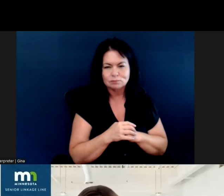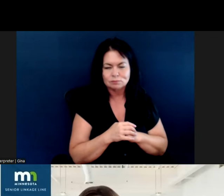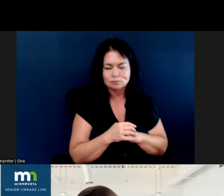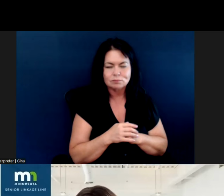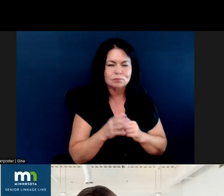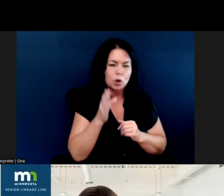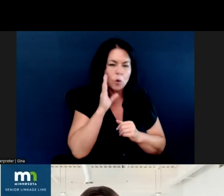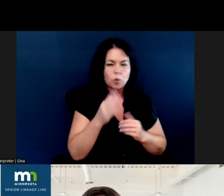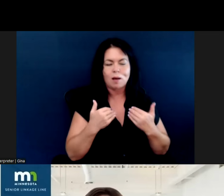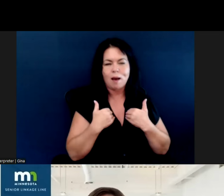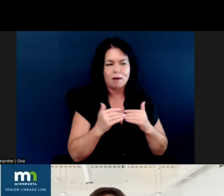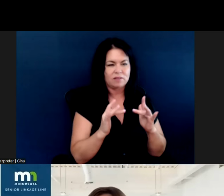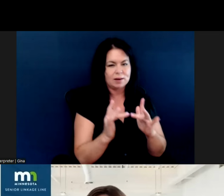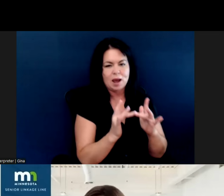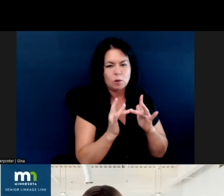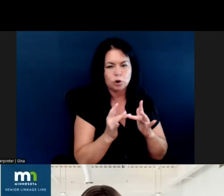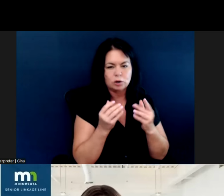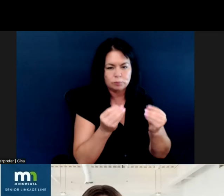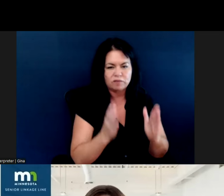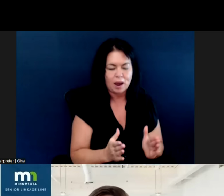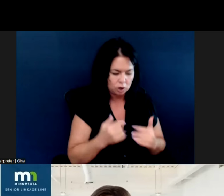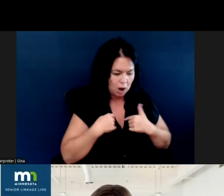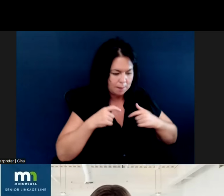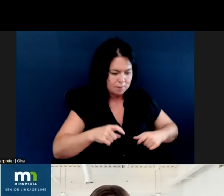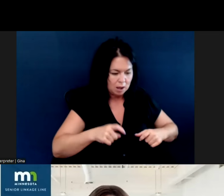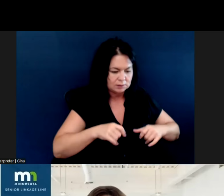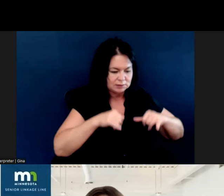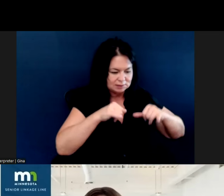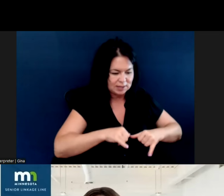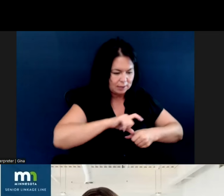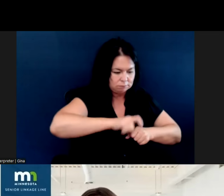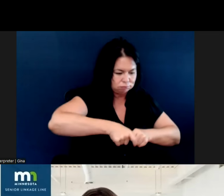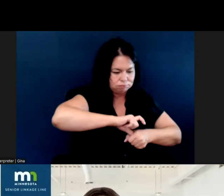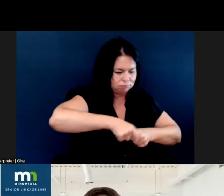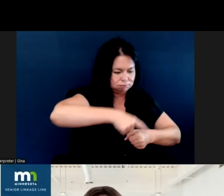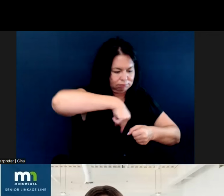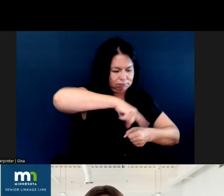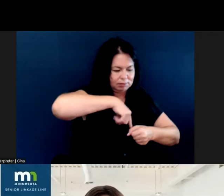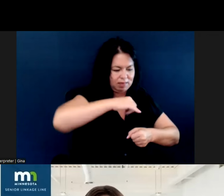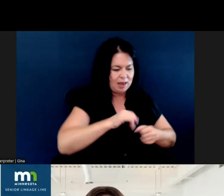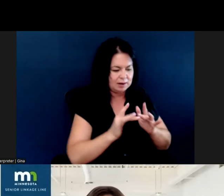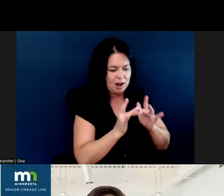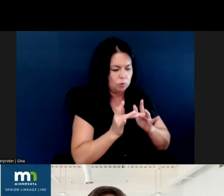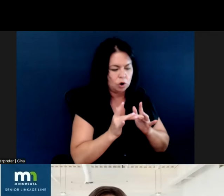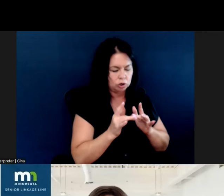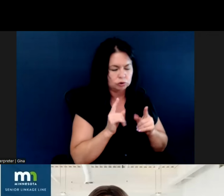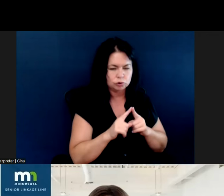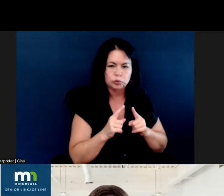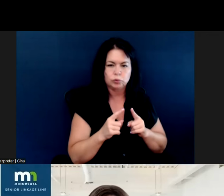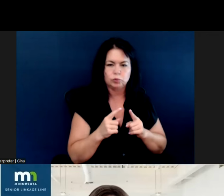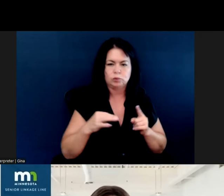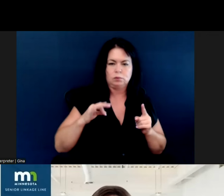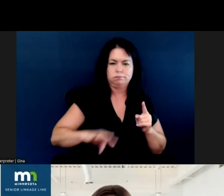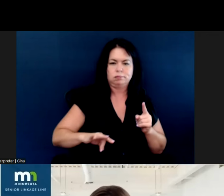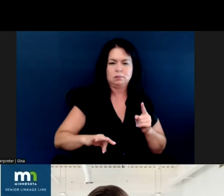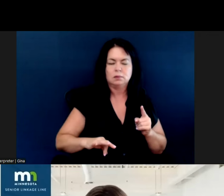network providers, right? So you have to stay within the network in order to be able to receive your care. With option 1,